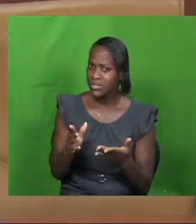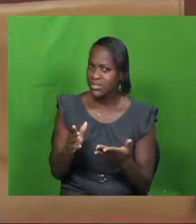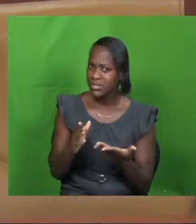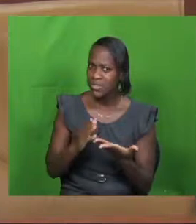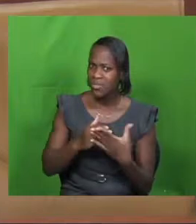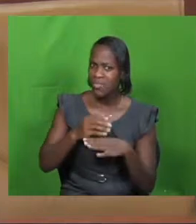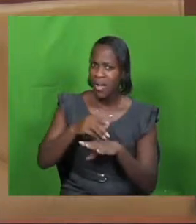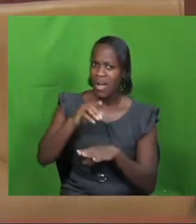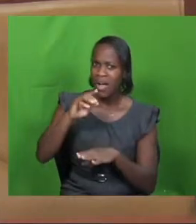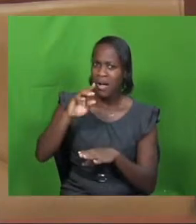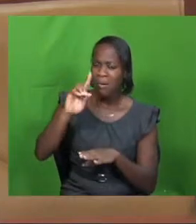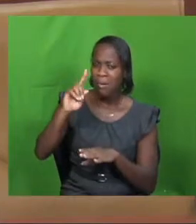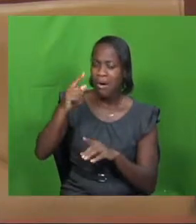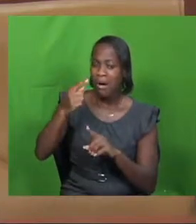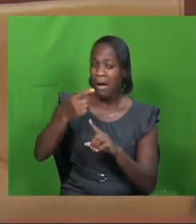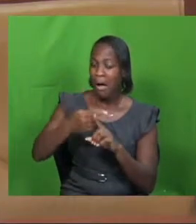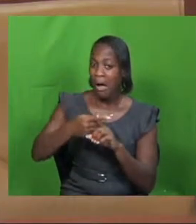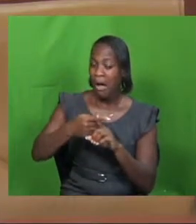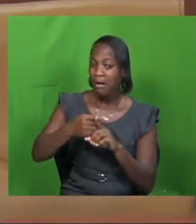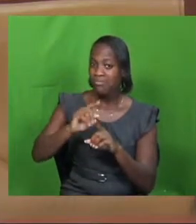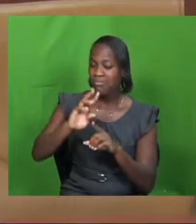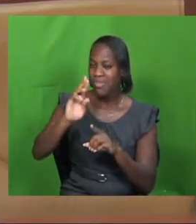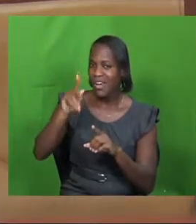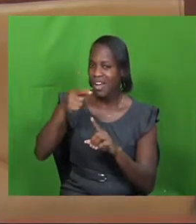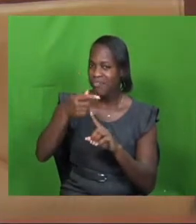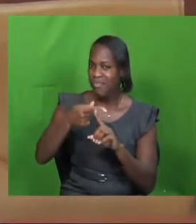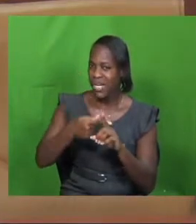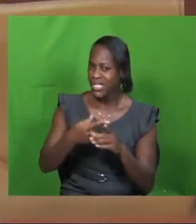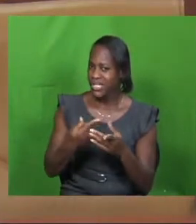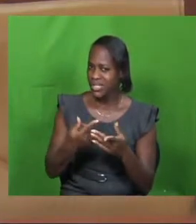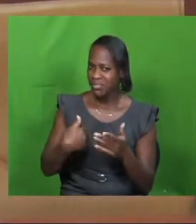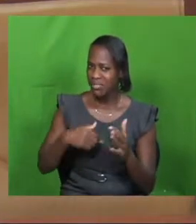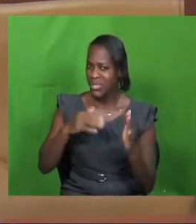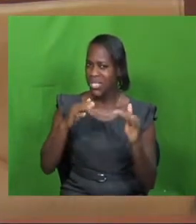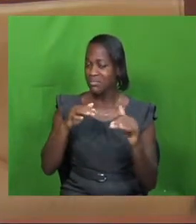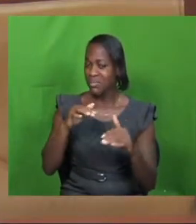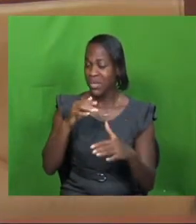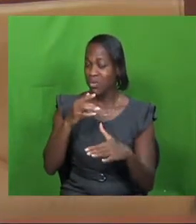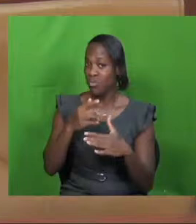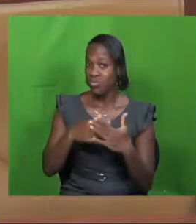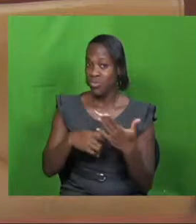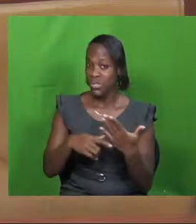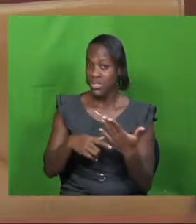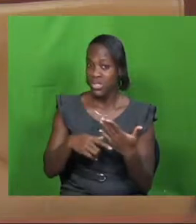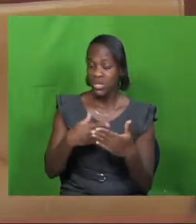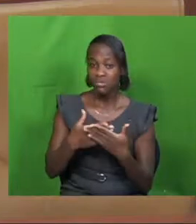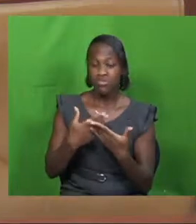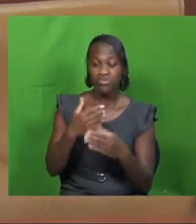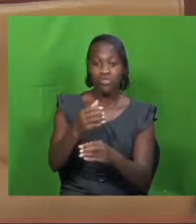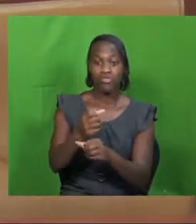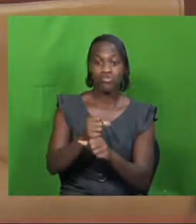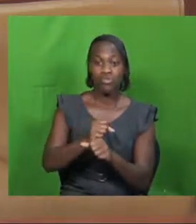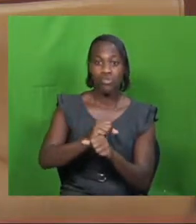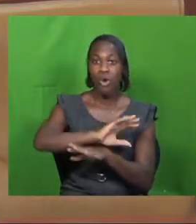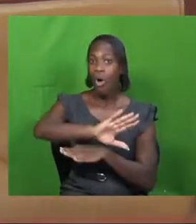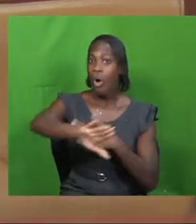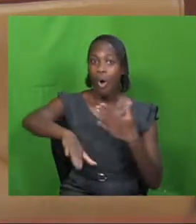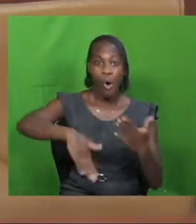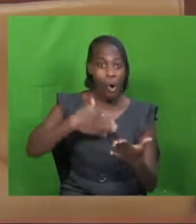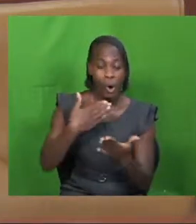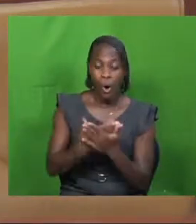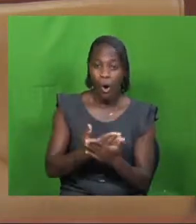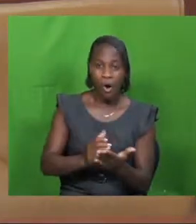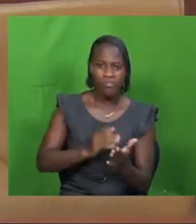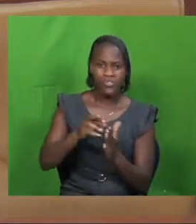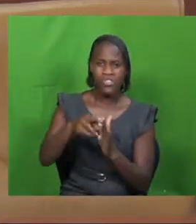1.5 months of break, one will have expected that when we resume, you have almost all the official